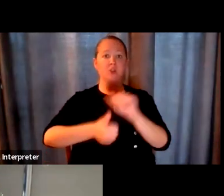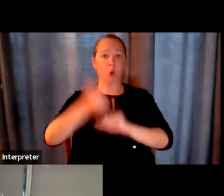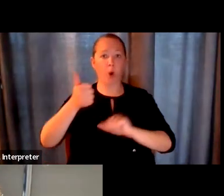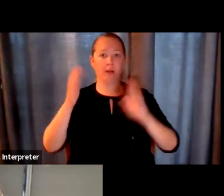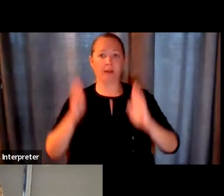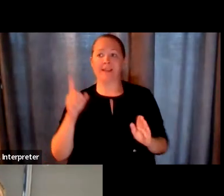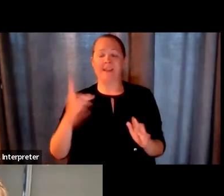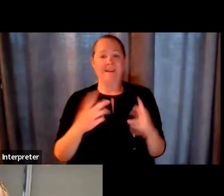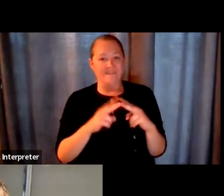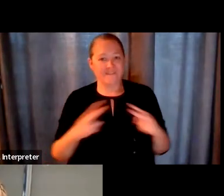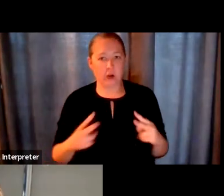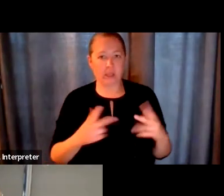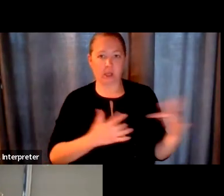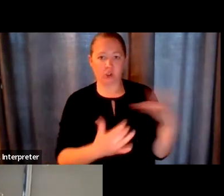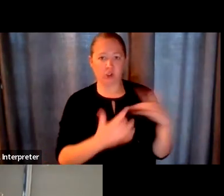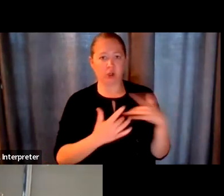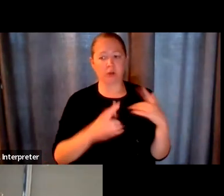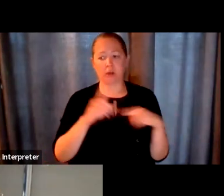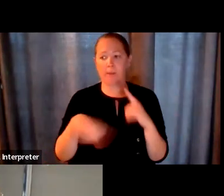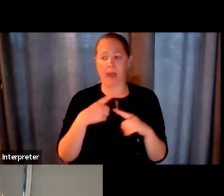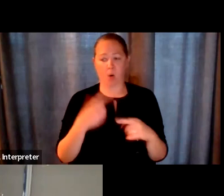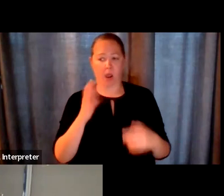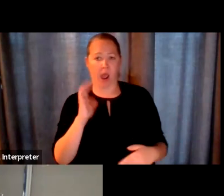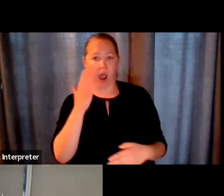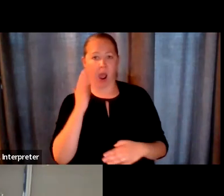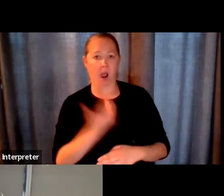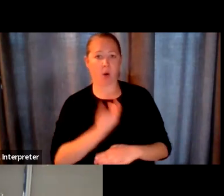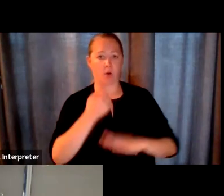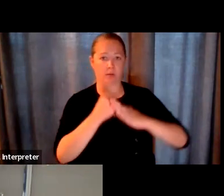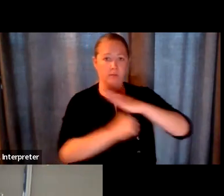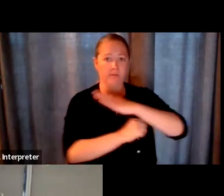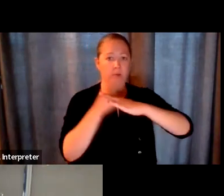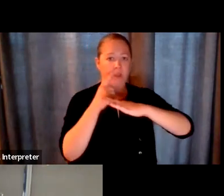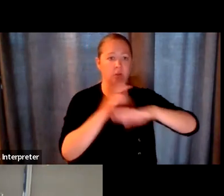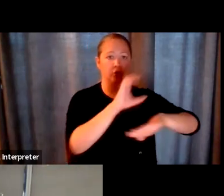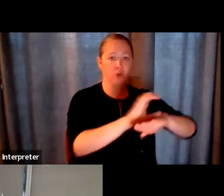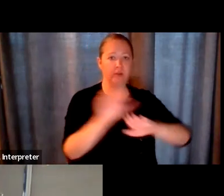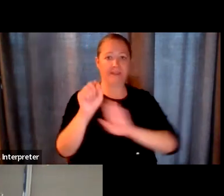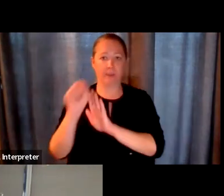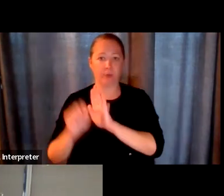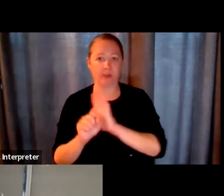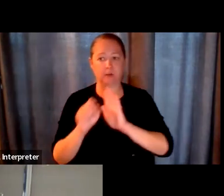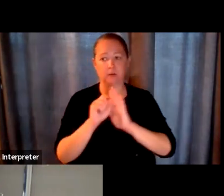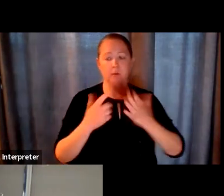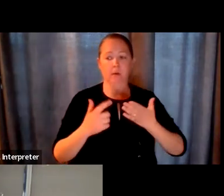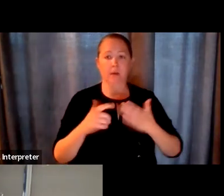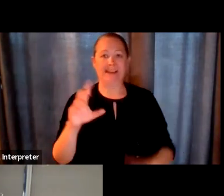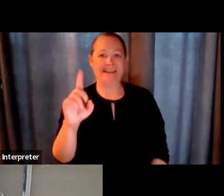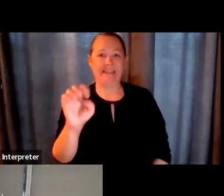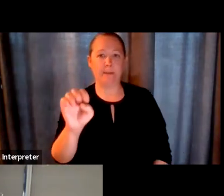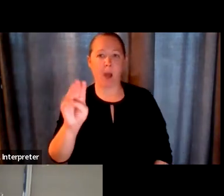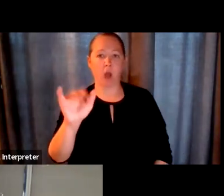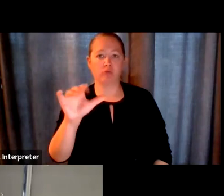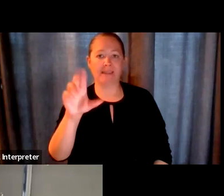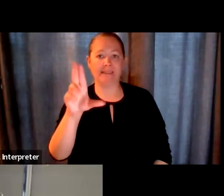concerned about the state of our democracy and understand how foundational church-state separation is to it. So the $1 billion shadow